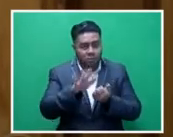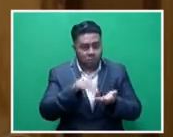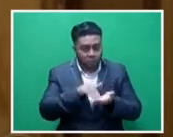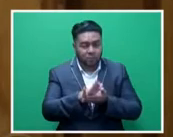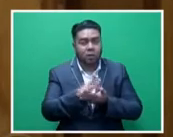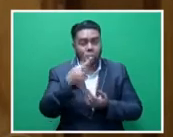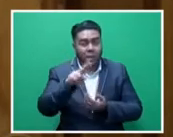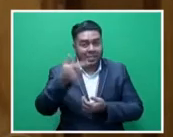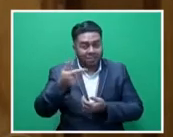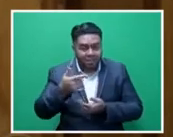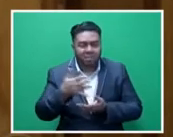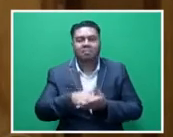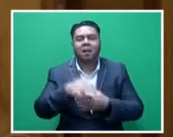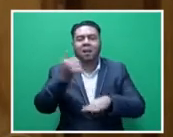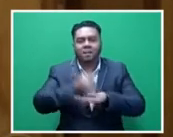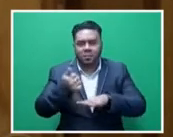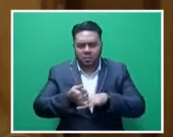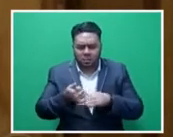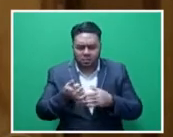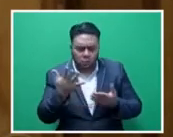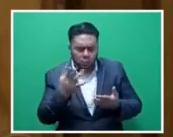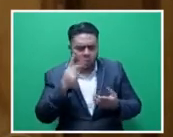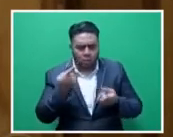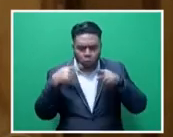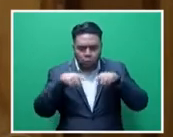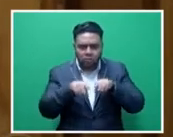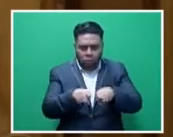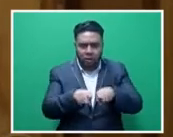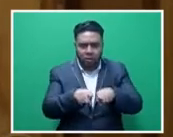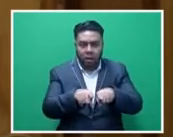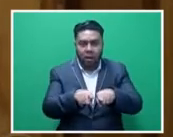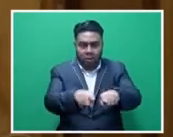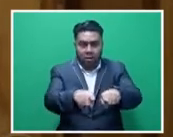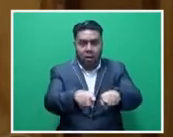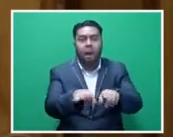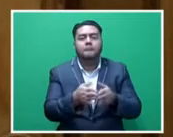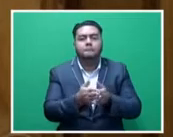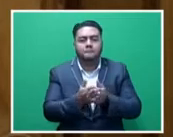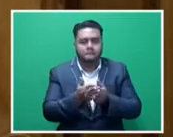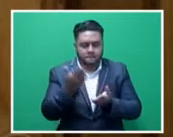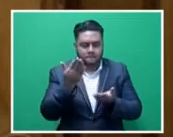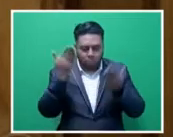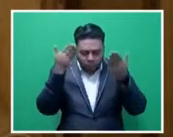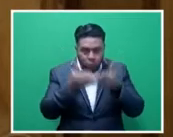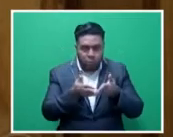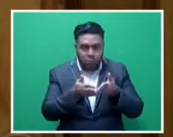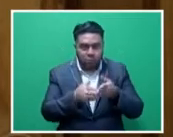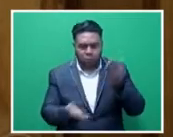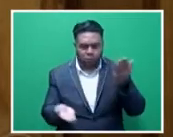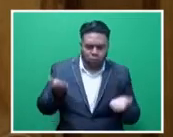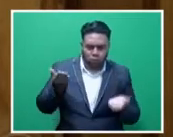the government has been approaching disability on a twin-peck approach. While we provide grants to make homes and immediate living spaces